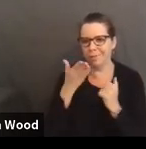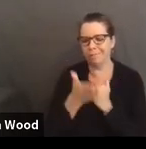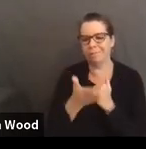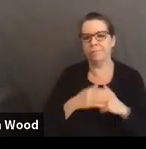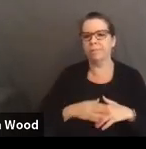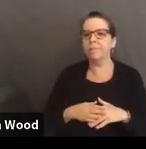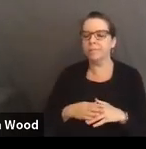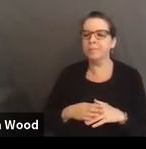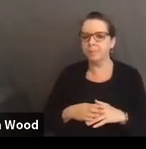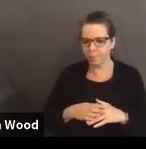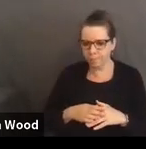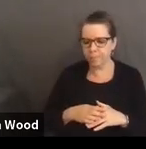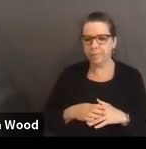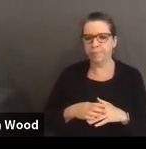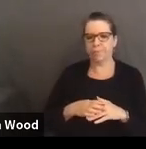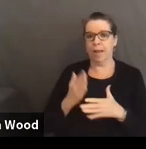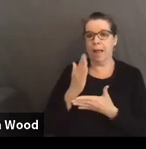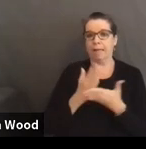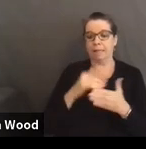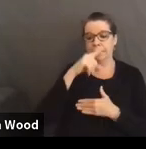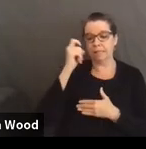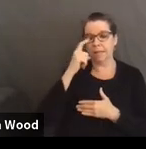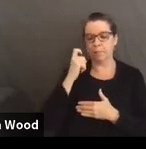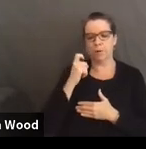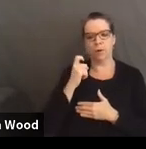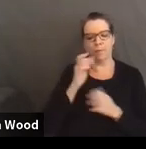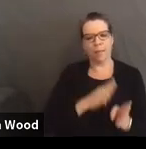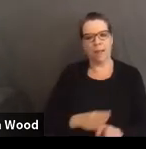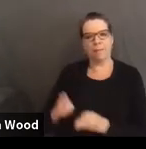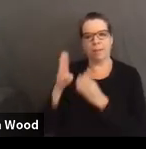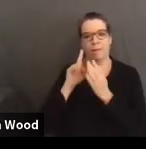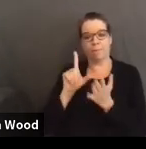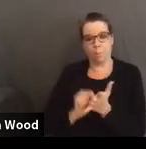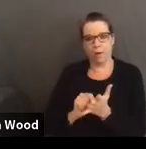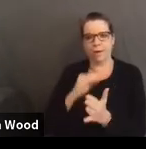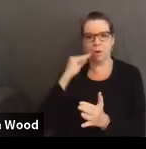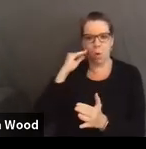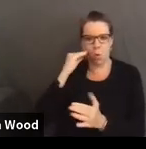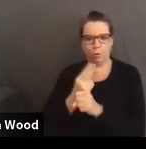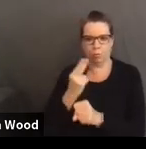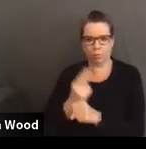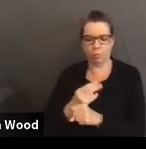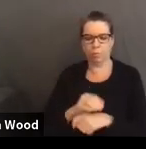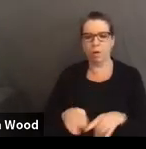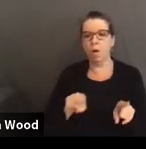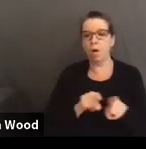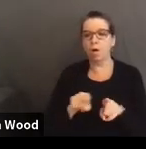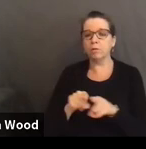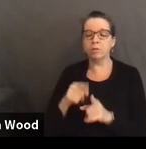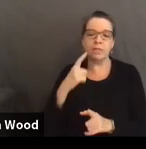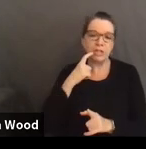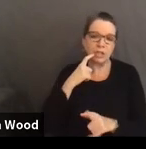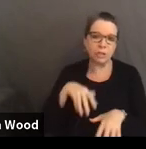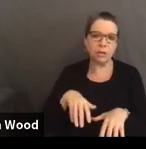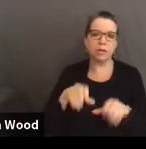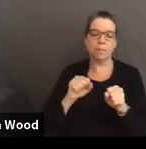of the summer planning for access to printed texts for home use. They had also just adopted reading language